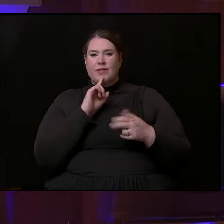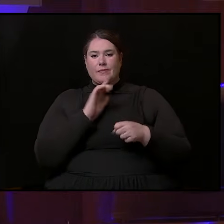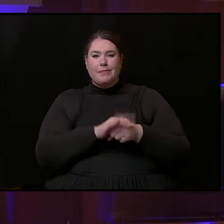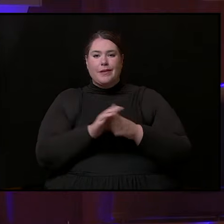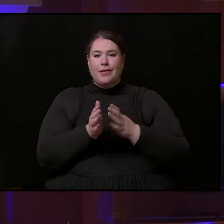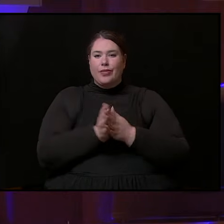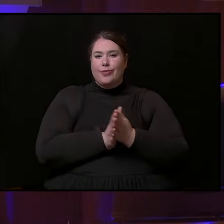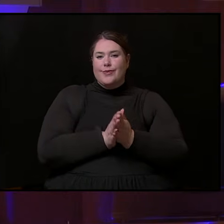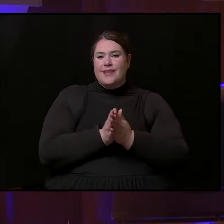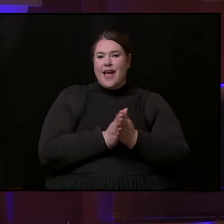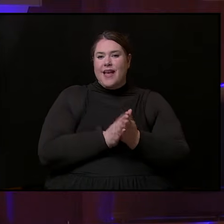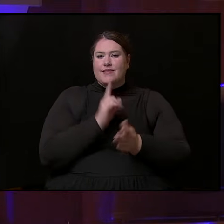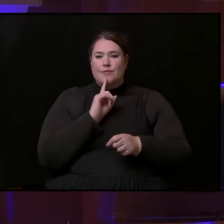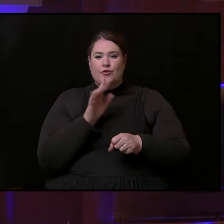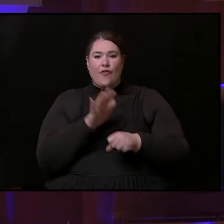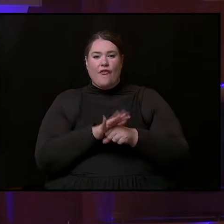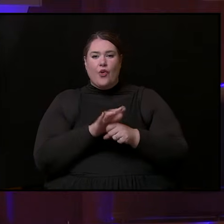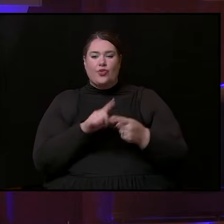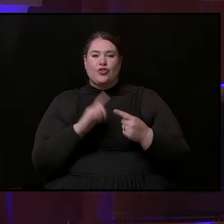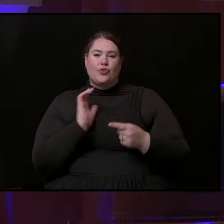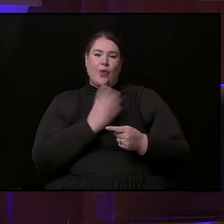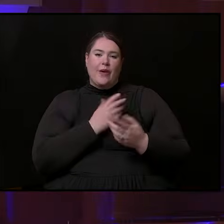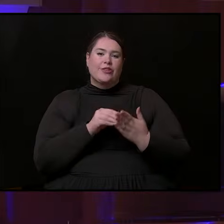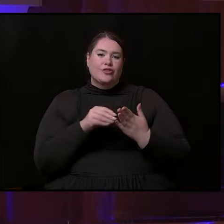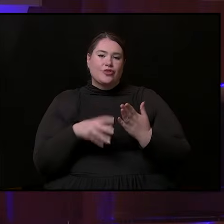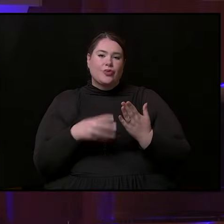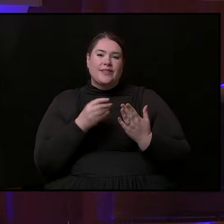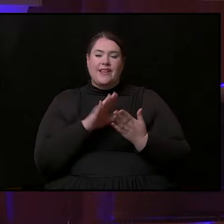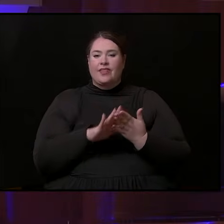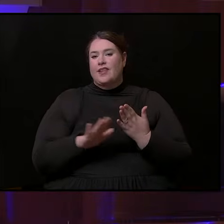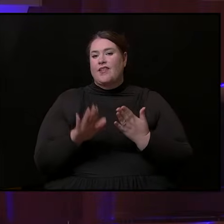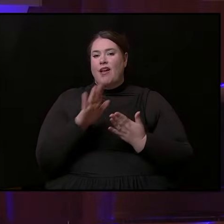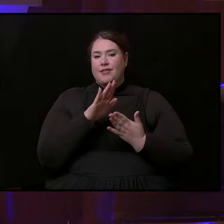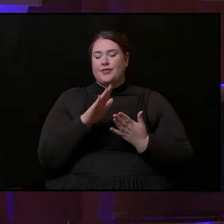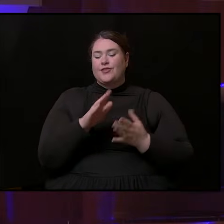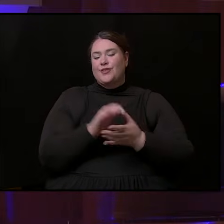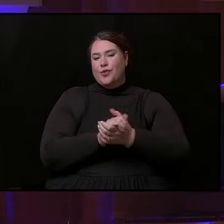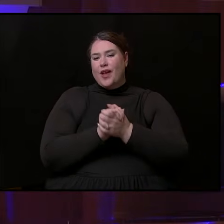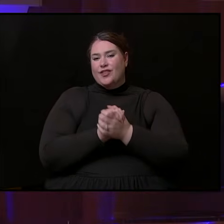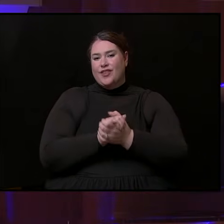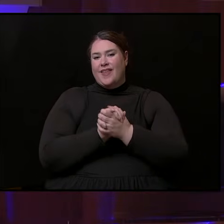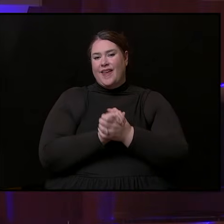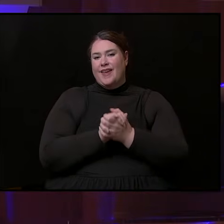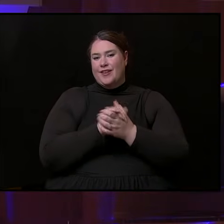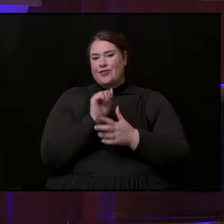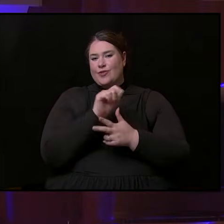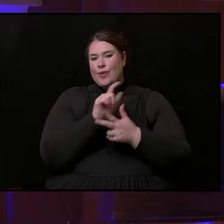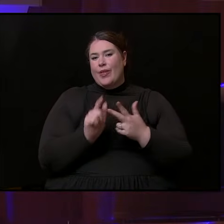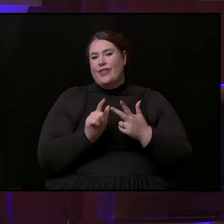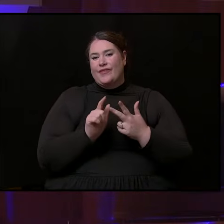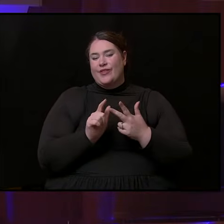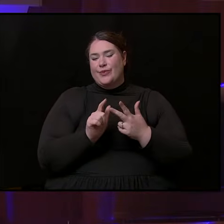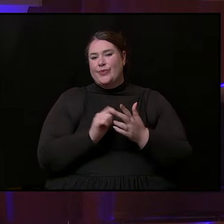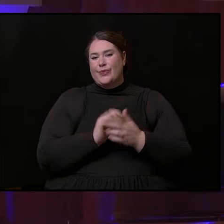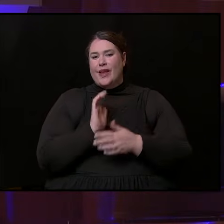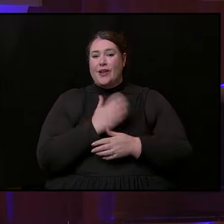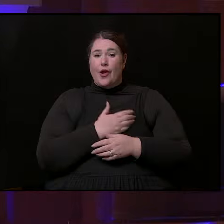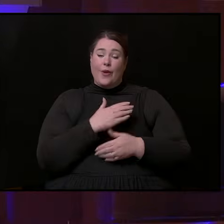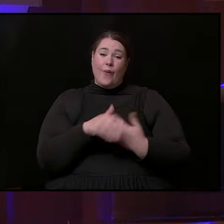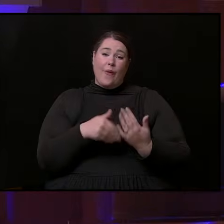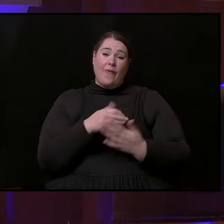and selfless devotion to our students and the college. Congratulations to all of you. Congratulations to our